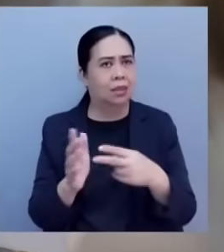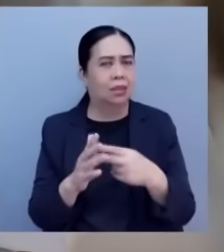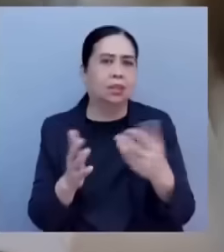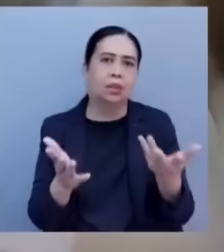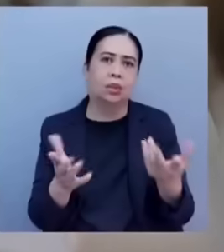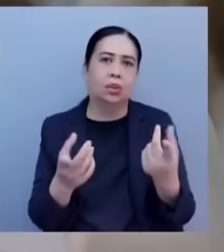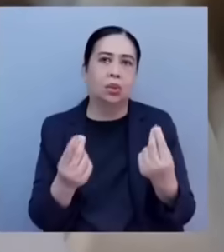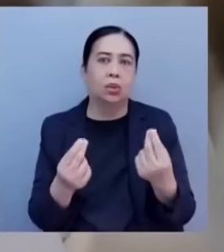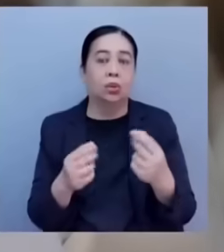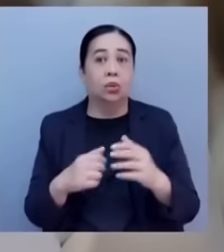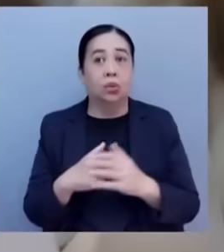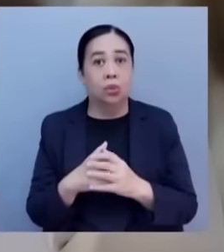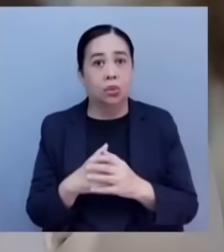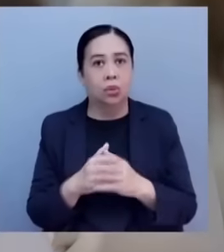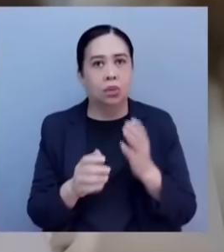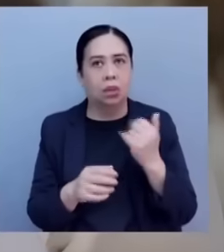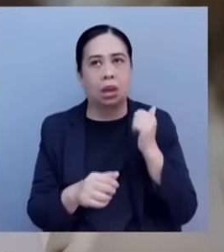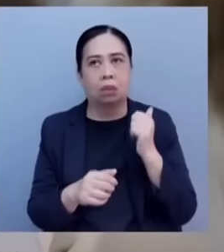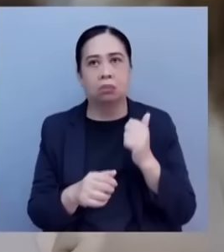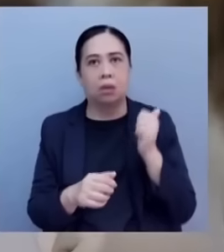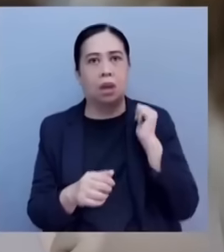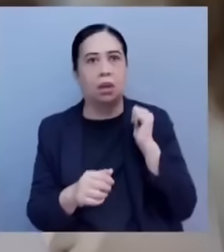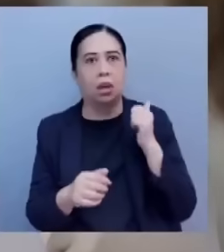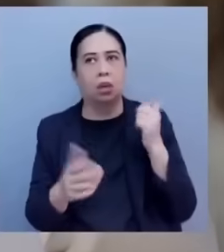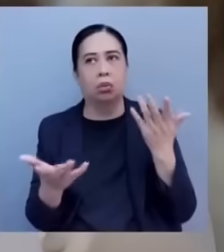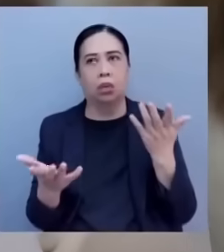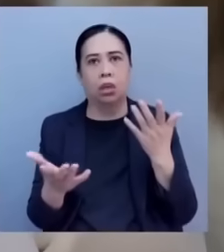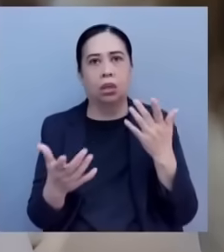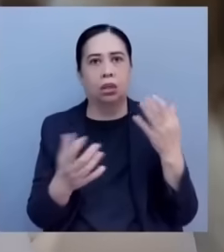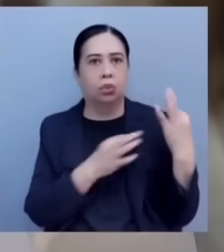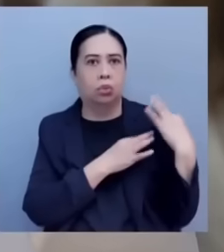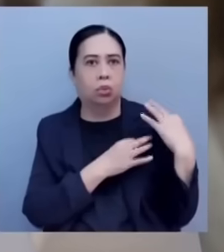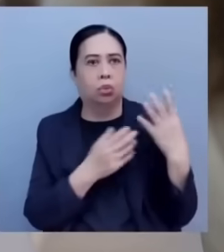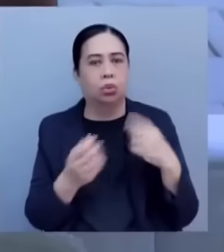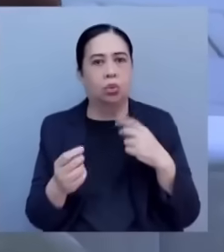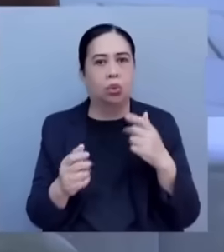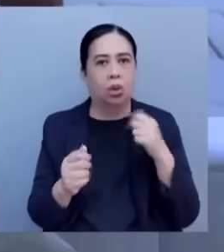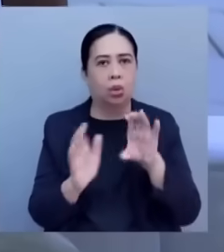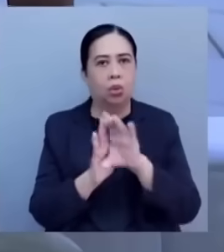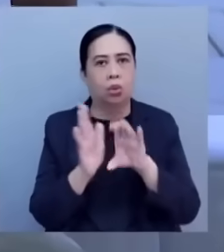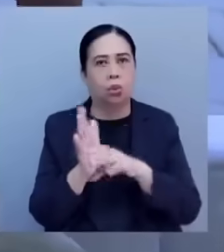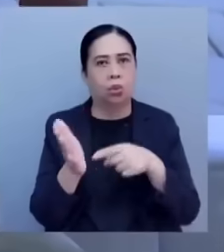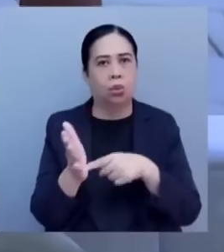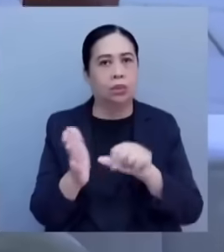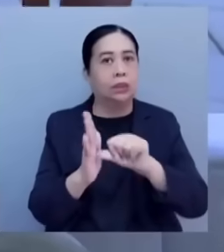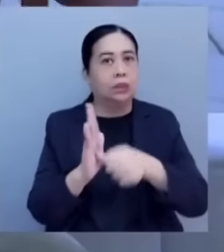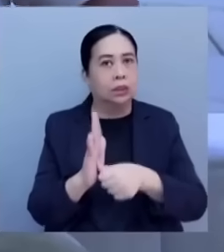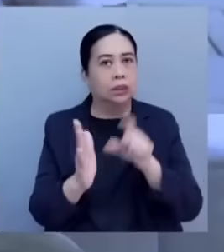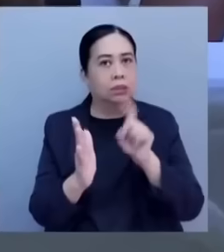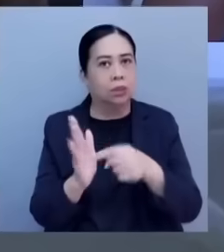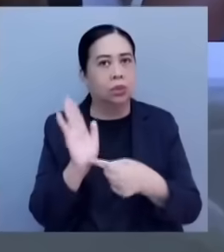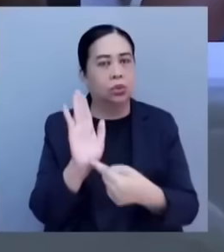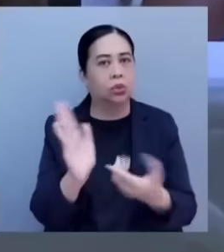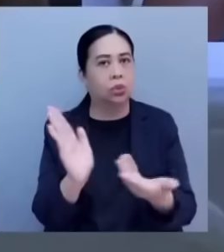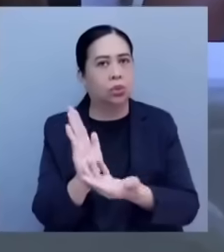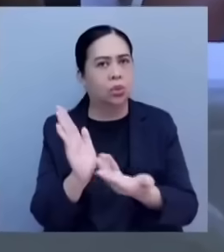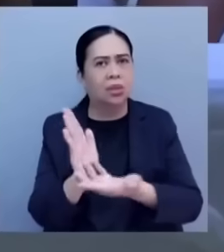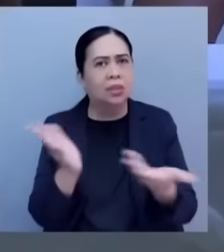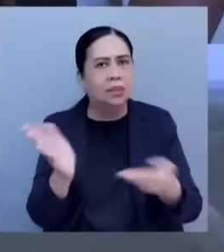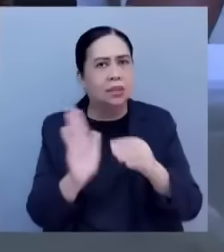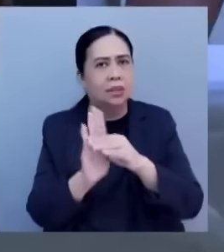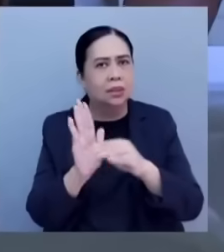to evade accountability, to defeat the provisions of the Constitution which insist on transparency with regard